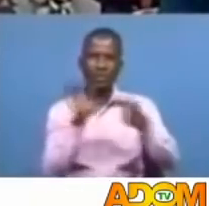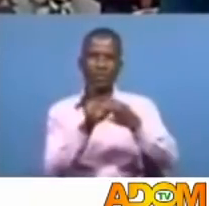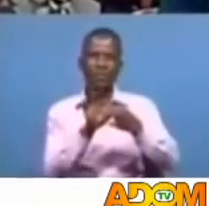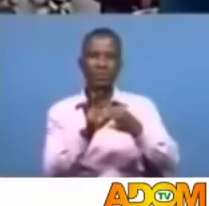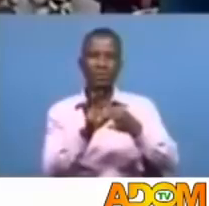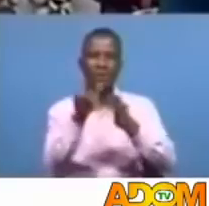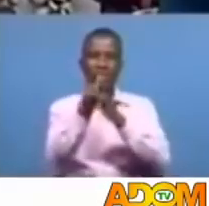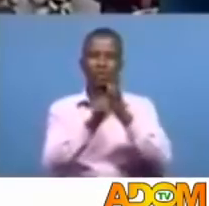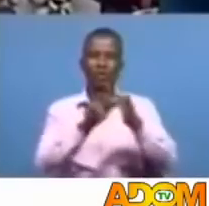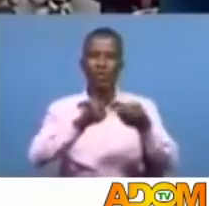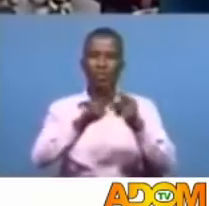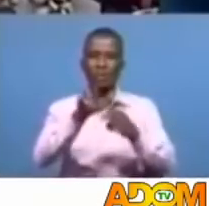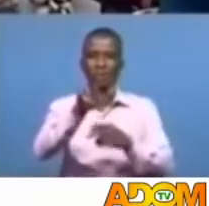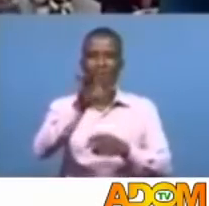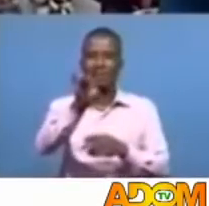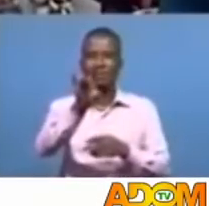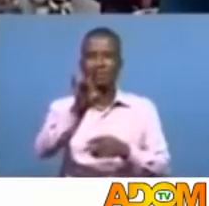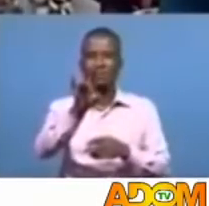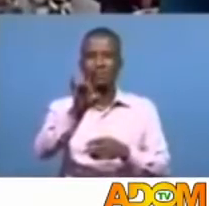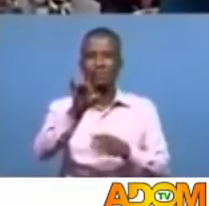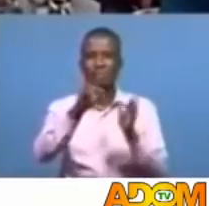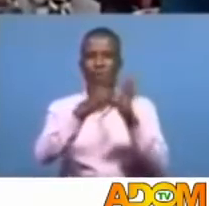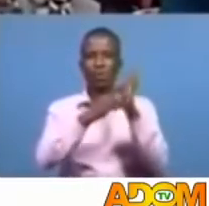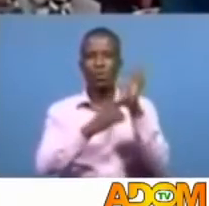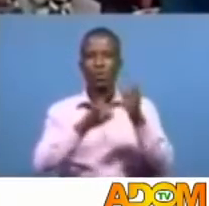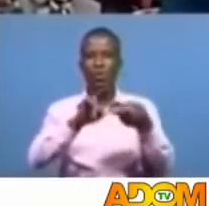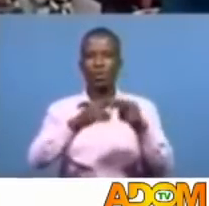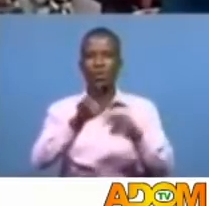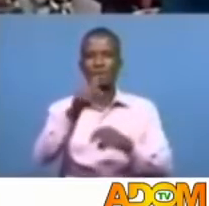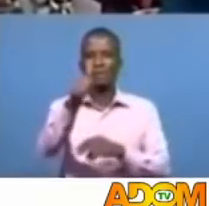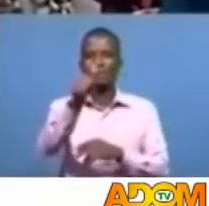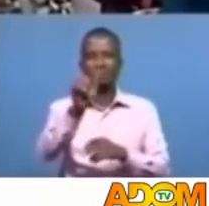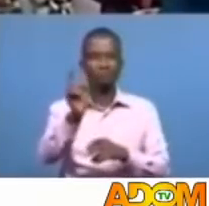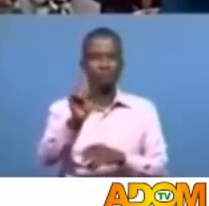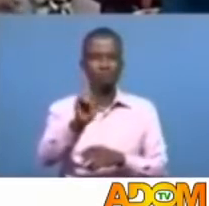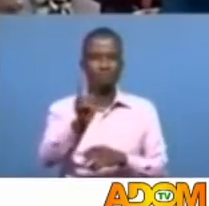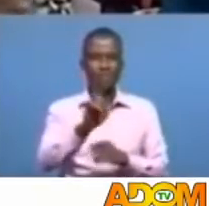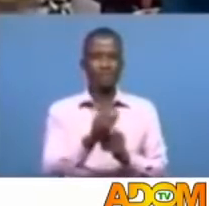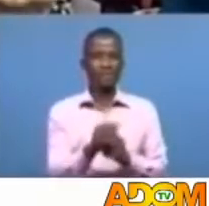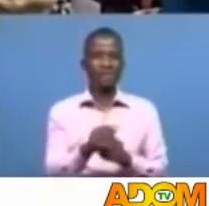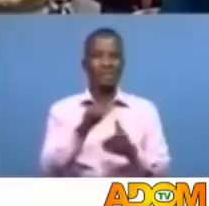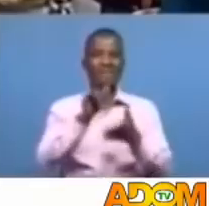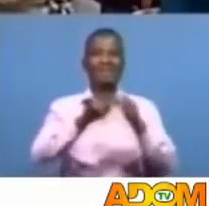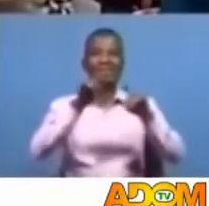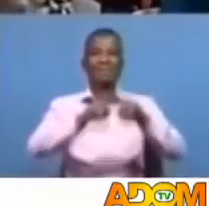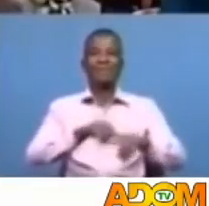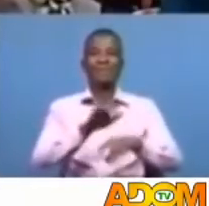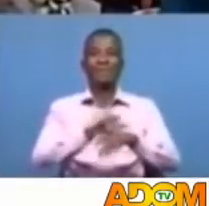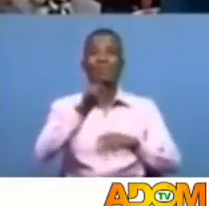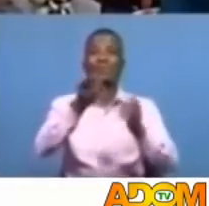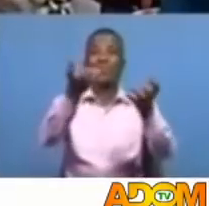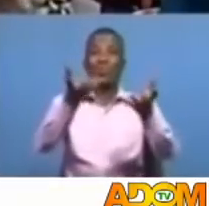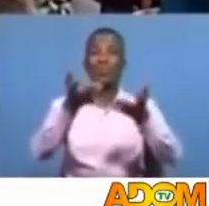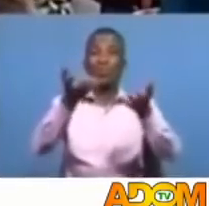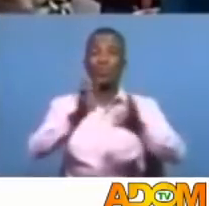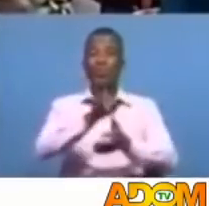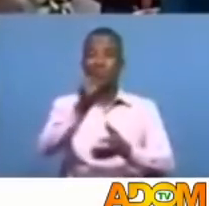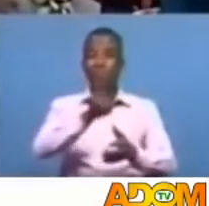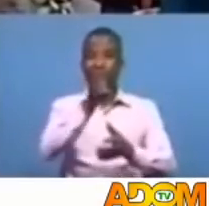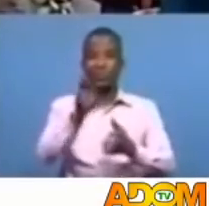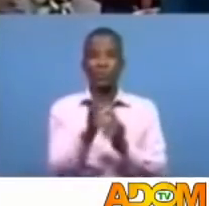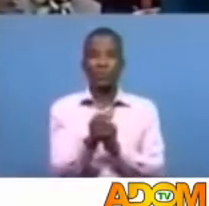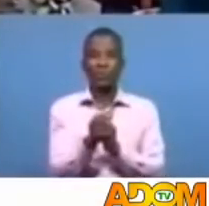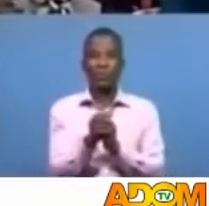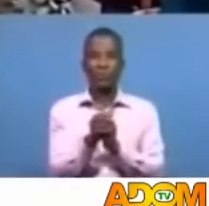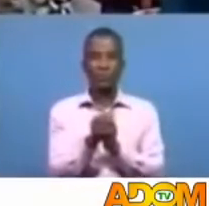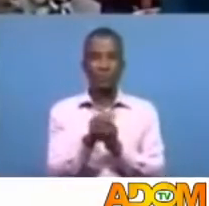10, which we had indicated was the basis on which we were seeking to reopen our